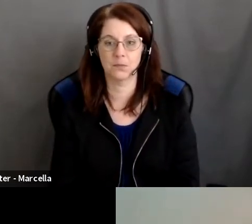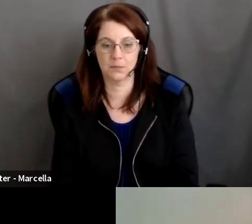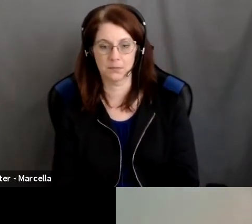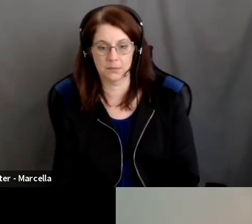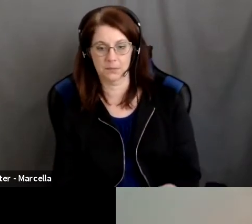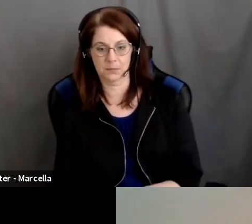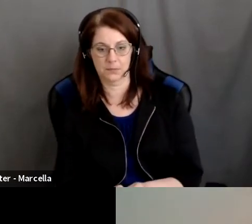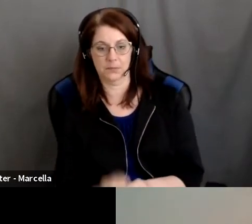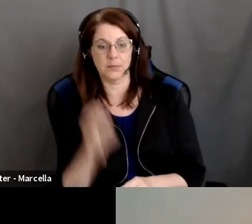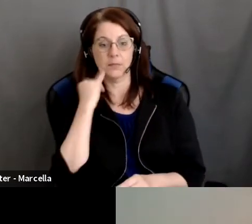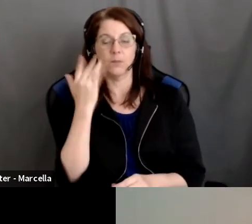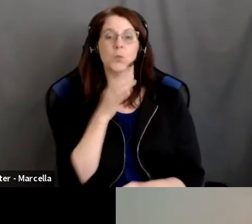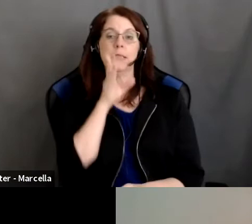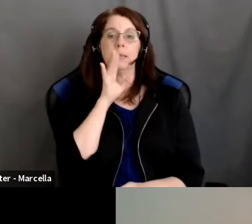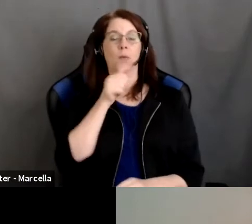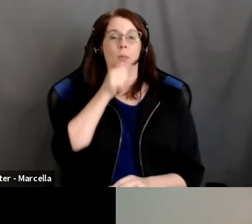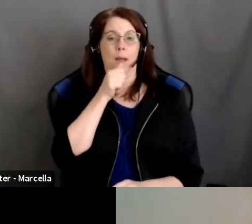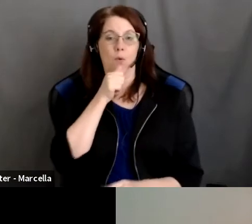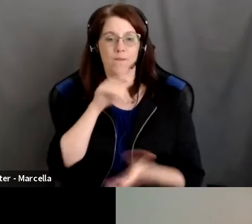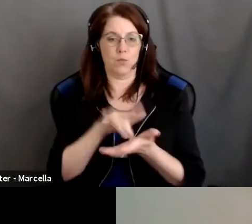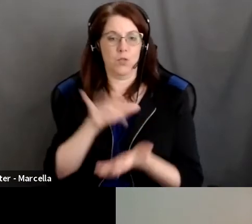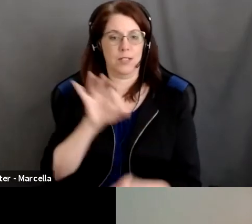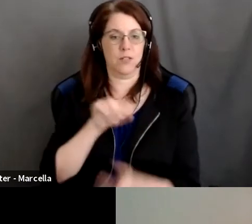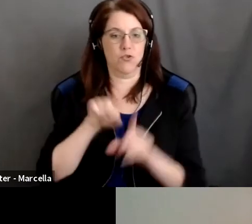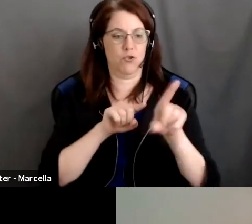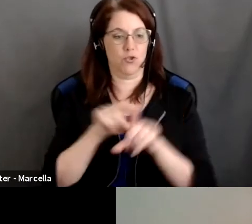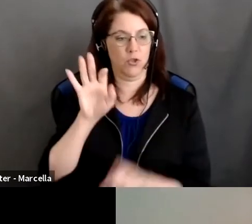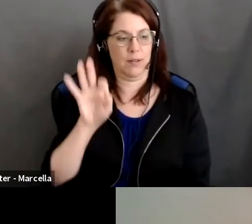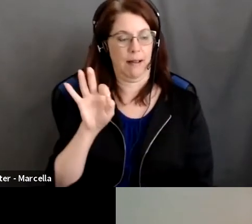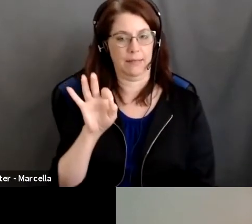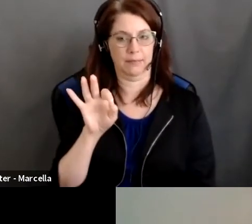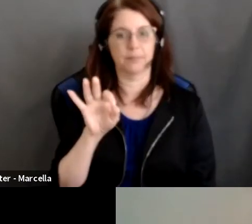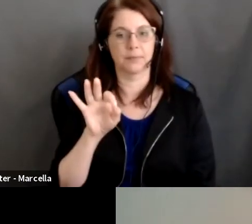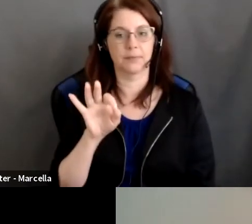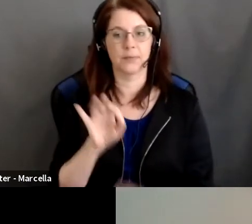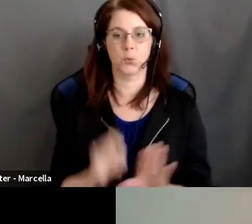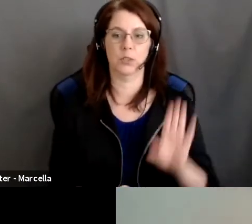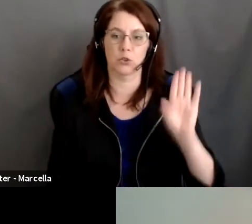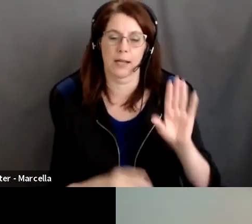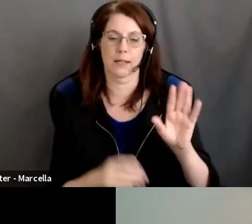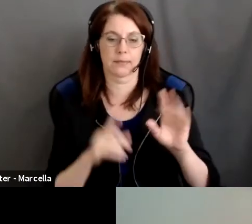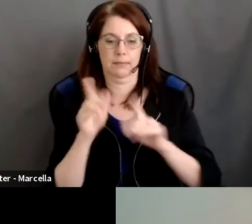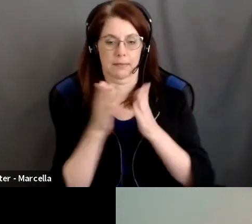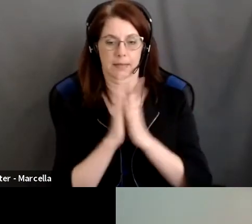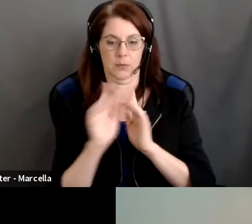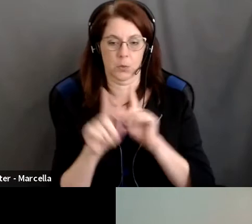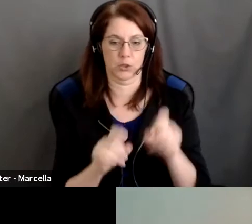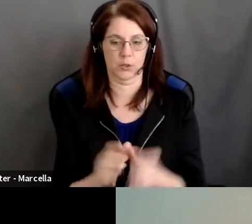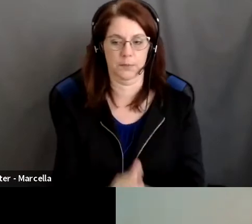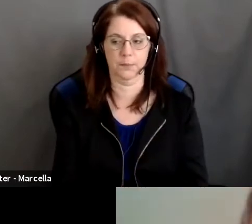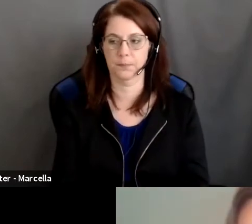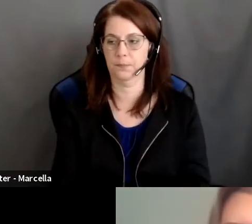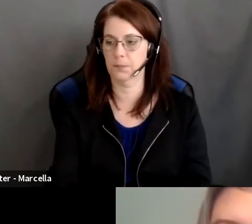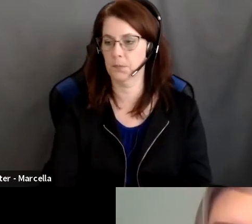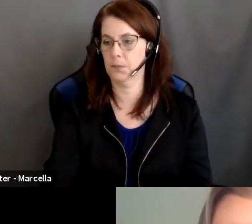your hand and speak with your microphone, you can press *9 if you're on the keypad or the phone, or press this raise hand option on